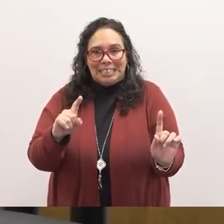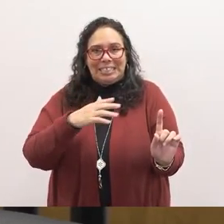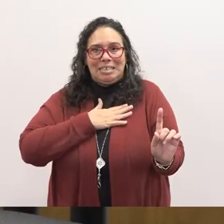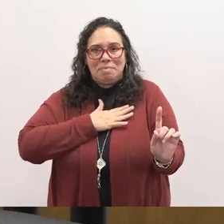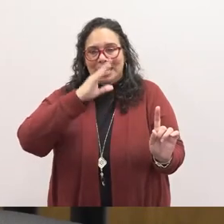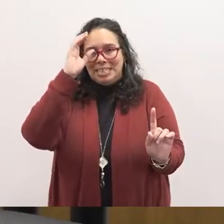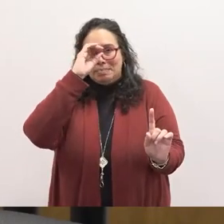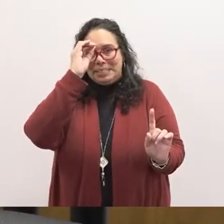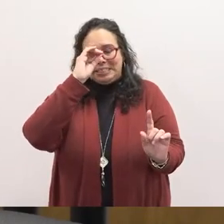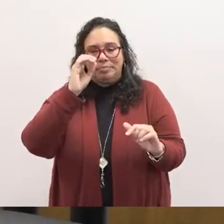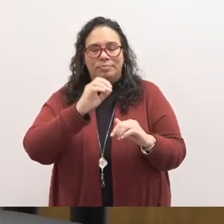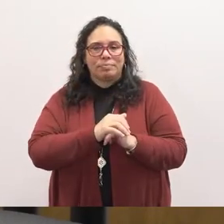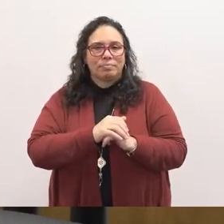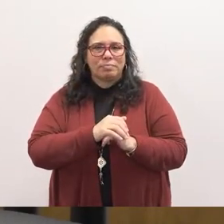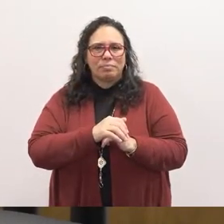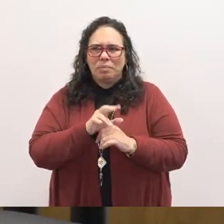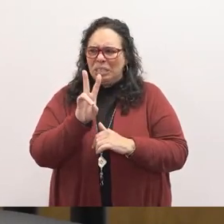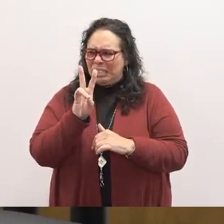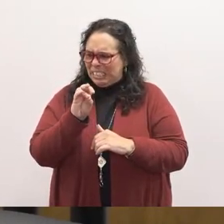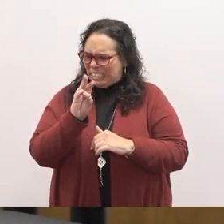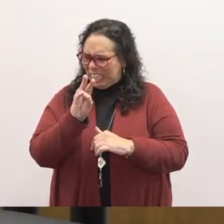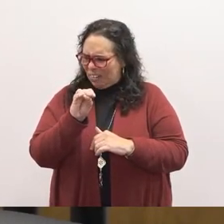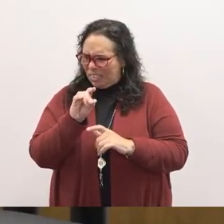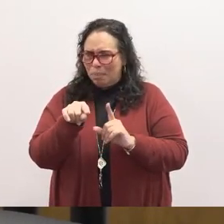opinion, as there were 70 plus